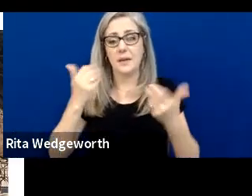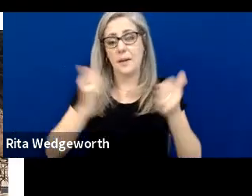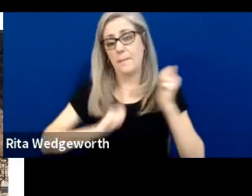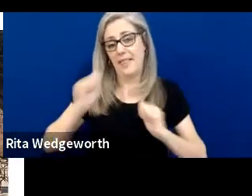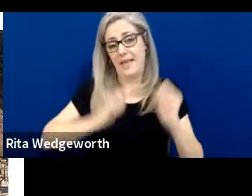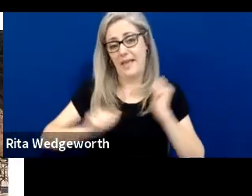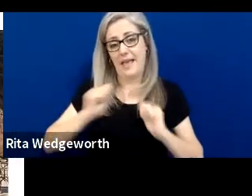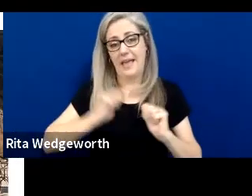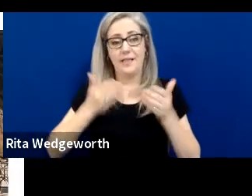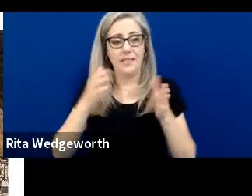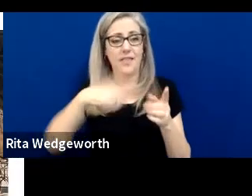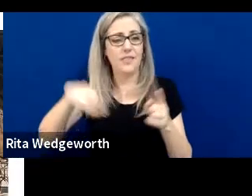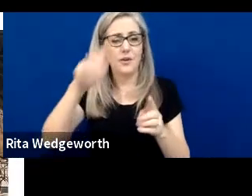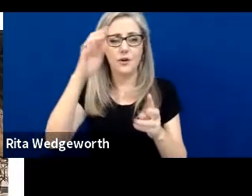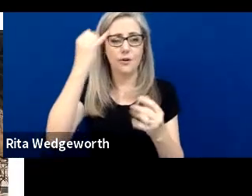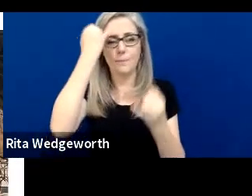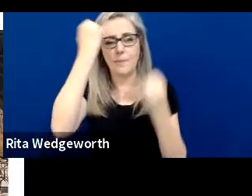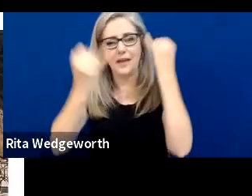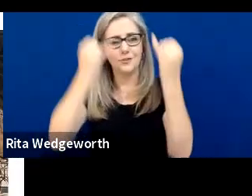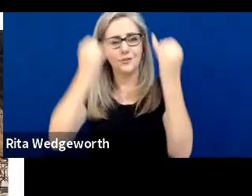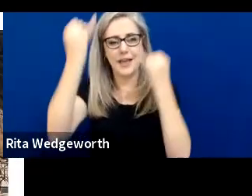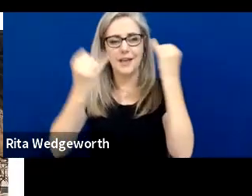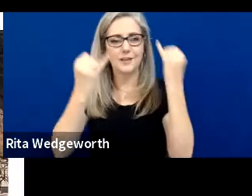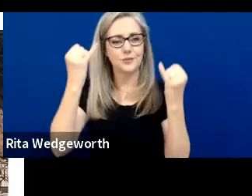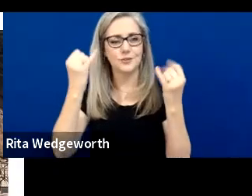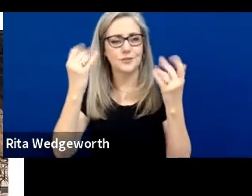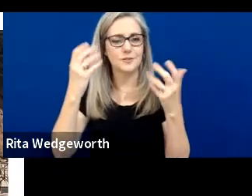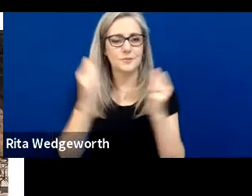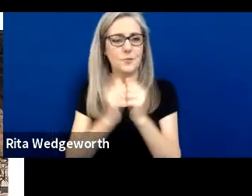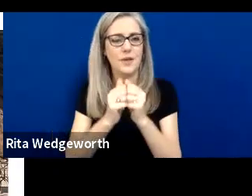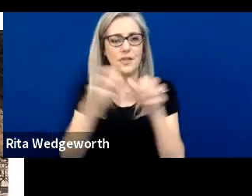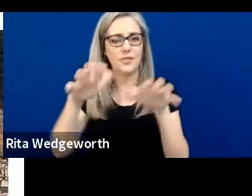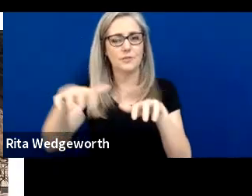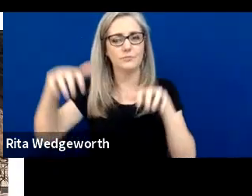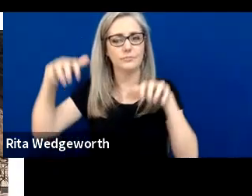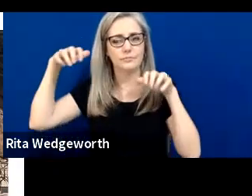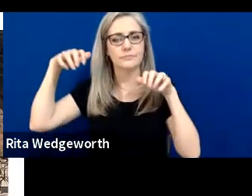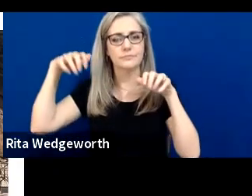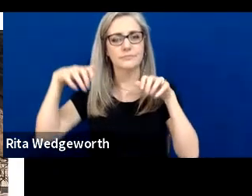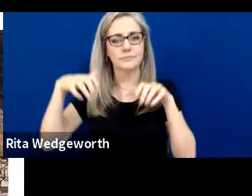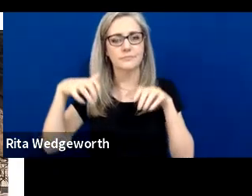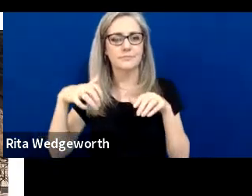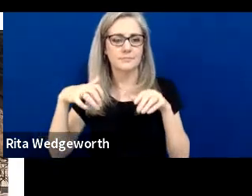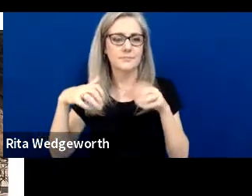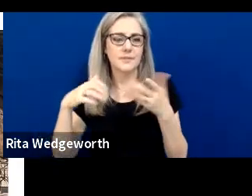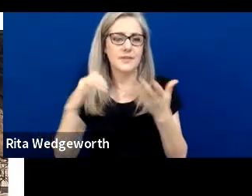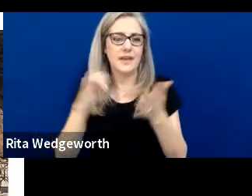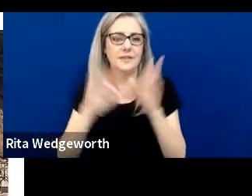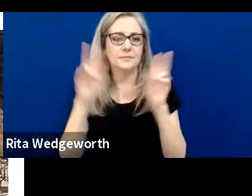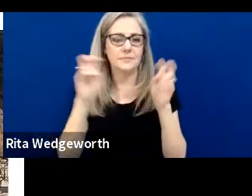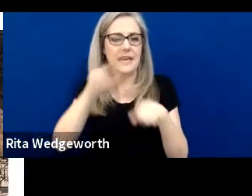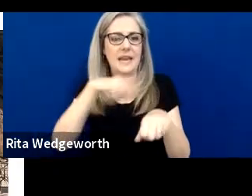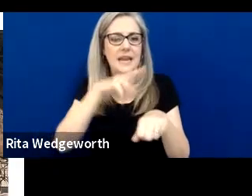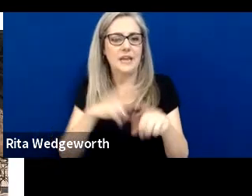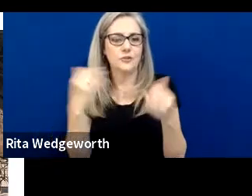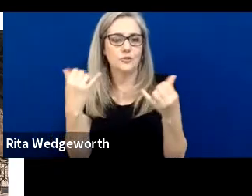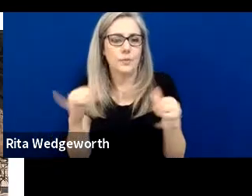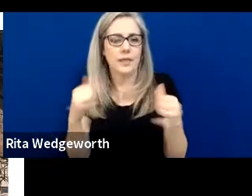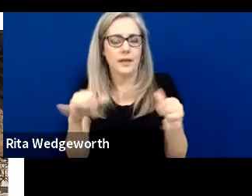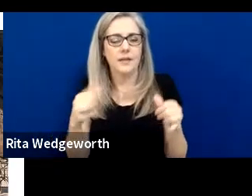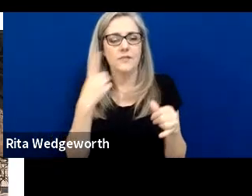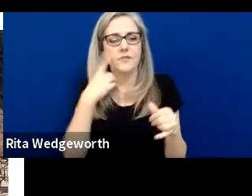their imagination start going with this and really just bringing in that nature play element for the